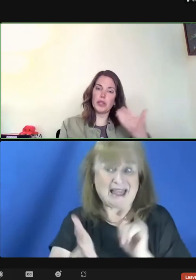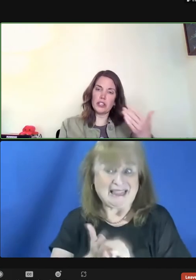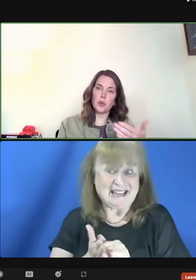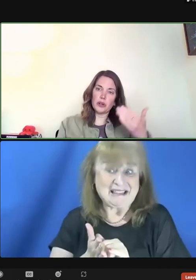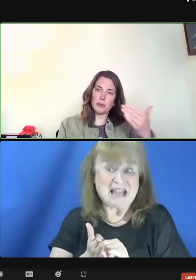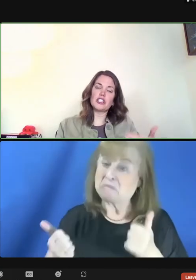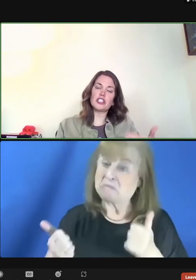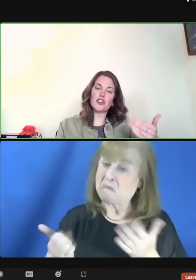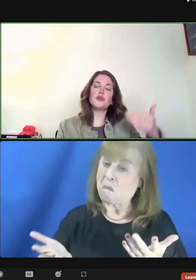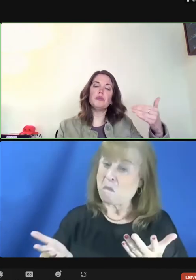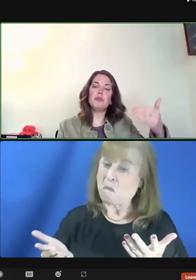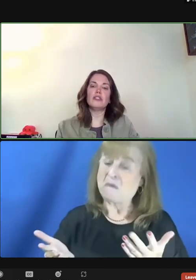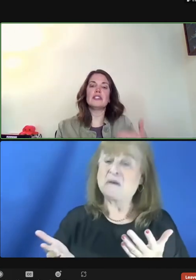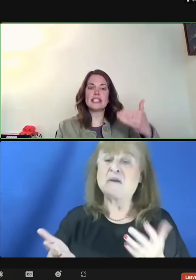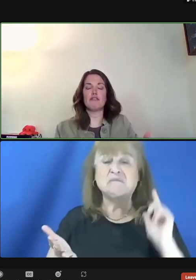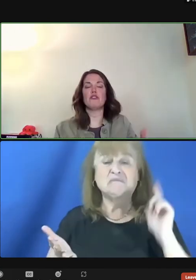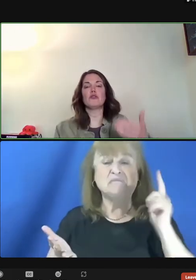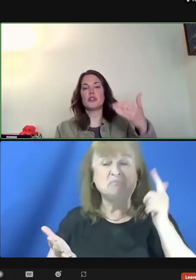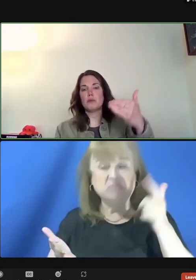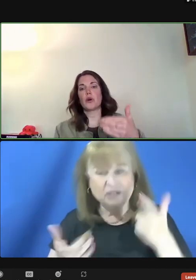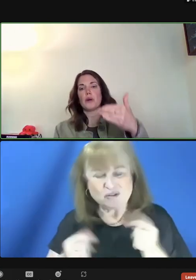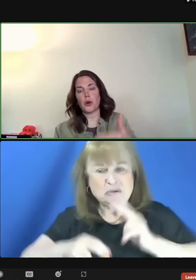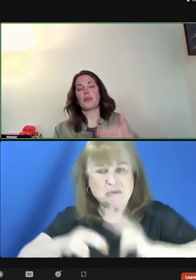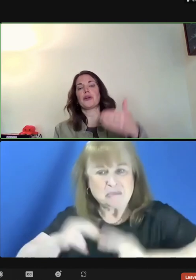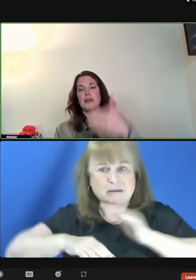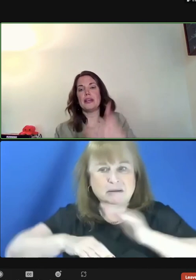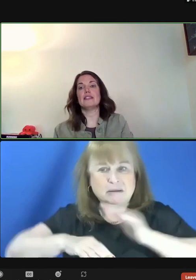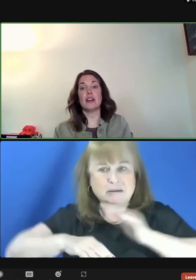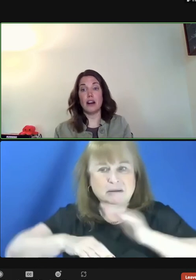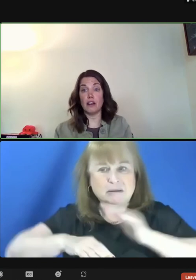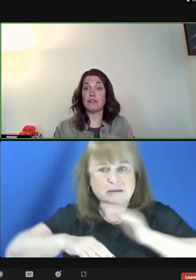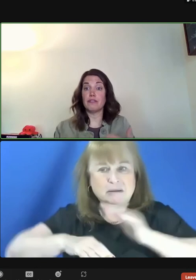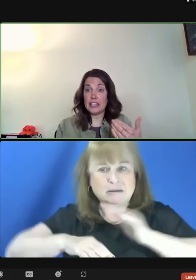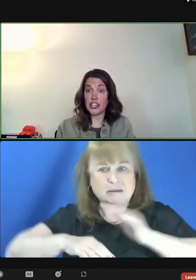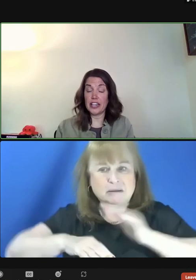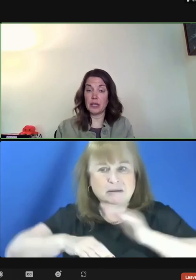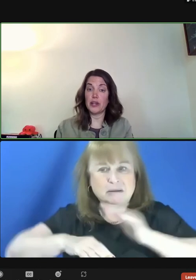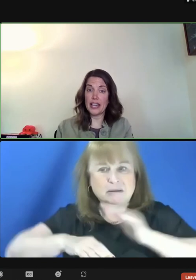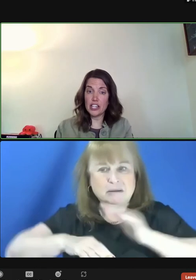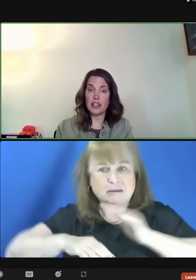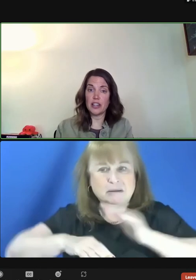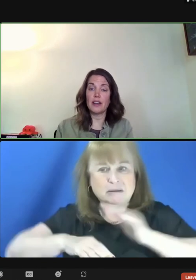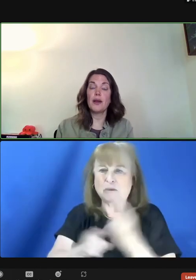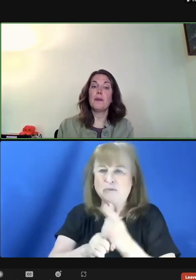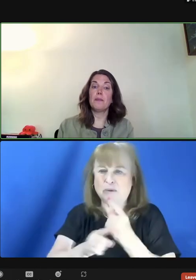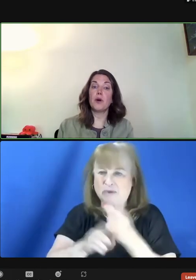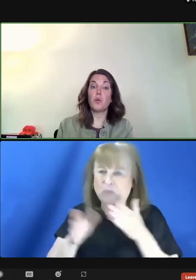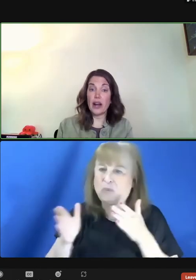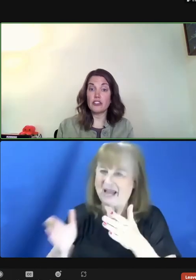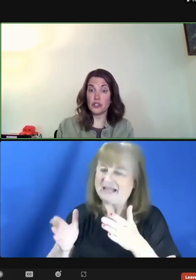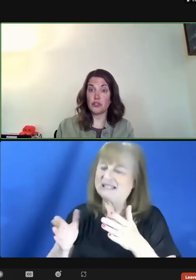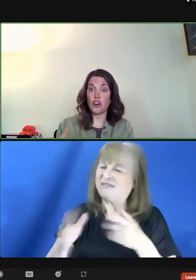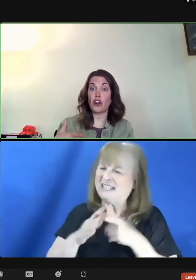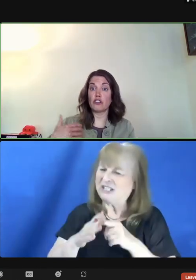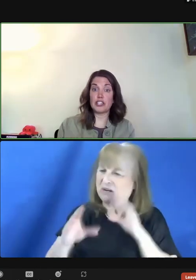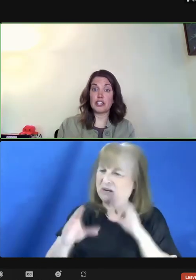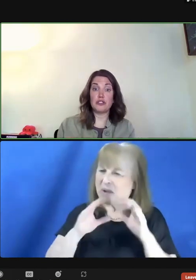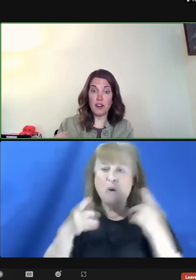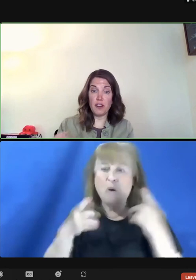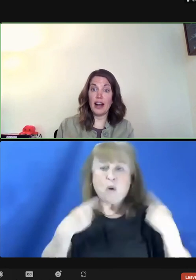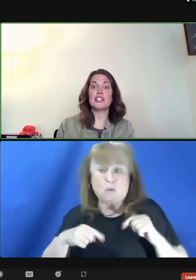him too, we eventually try to build and scaffold to more appropriate means of initiating communication. But while